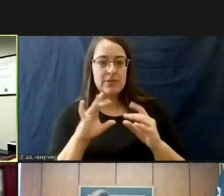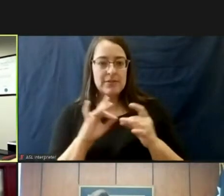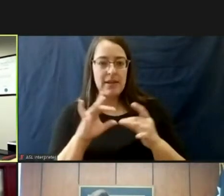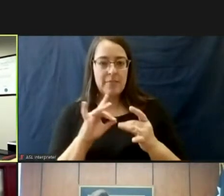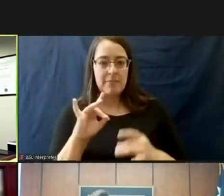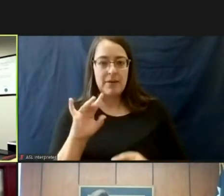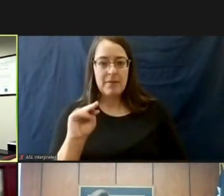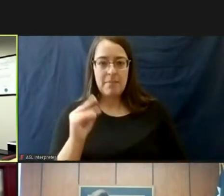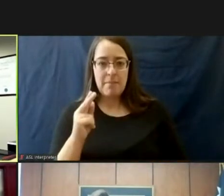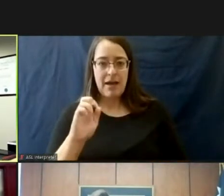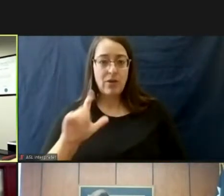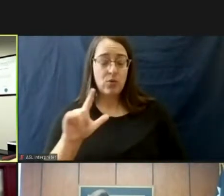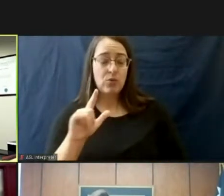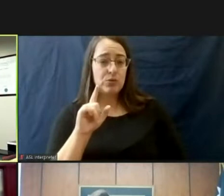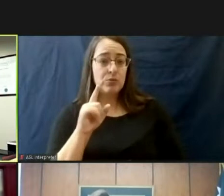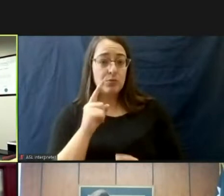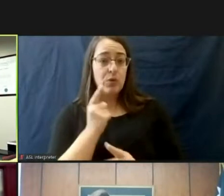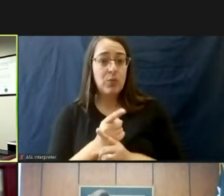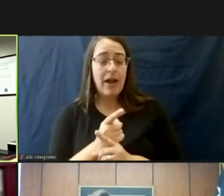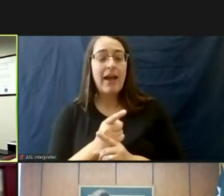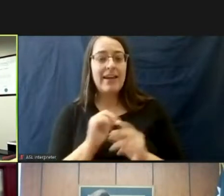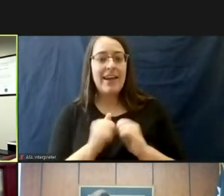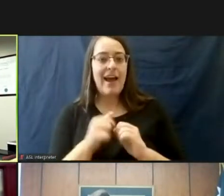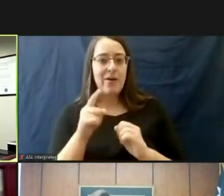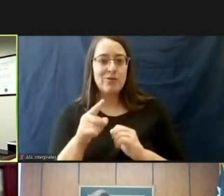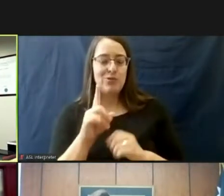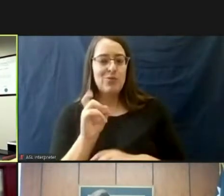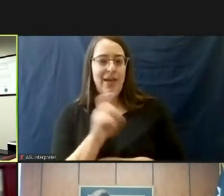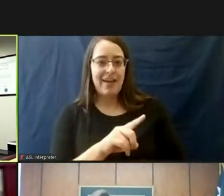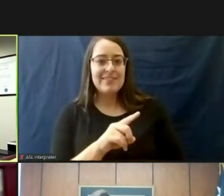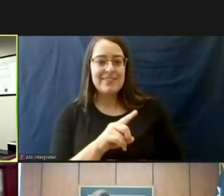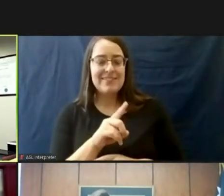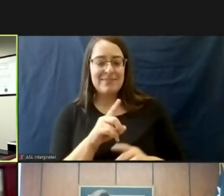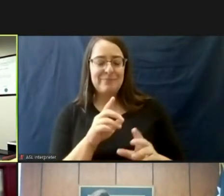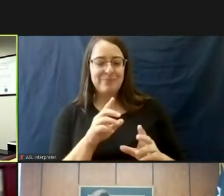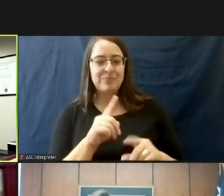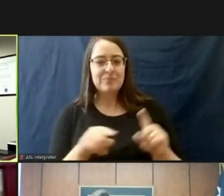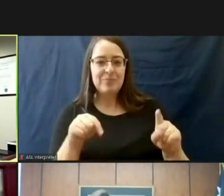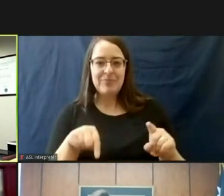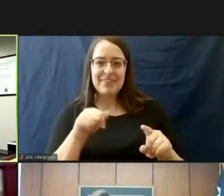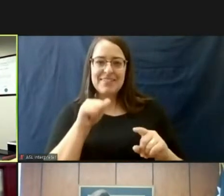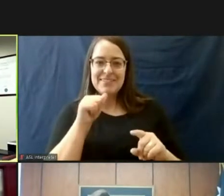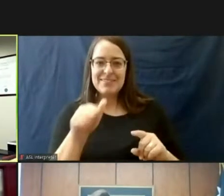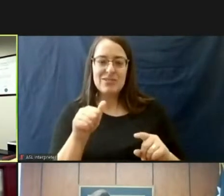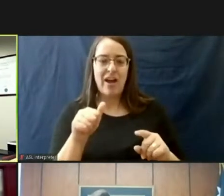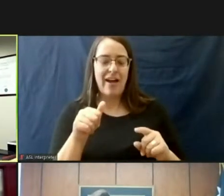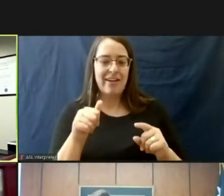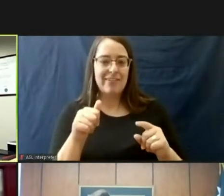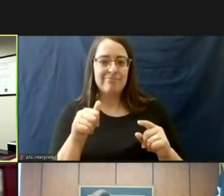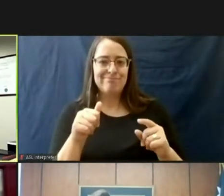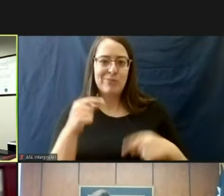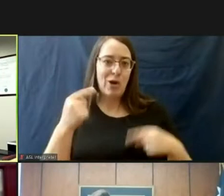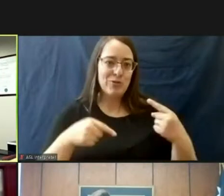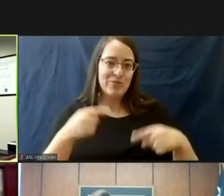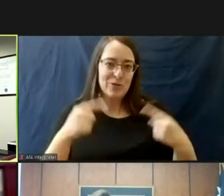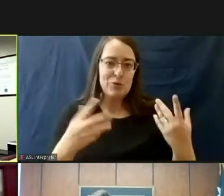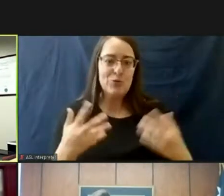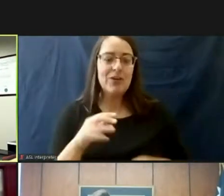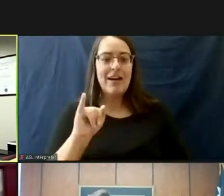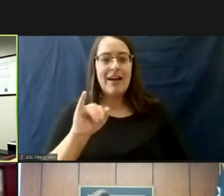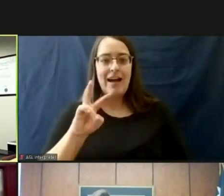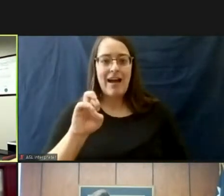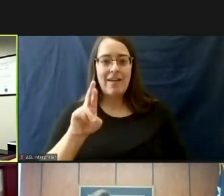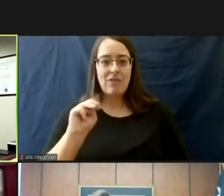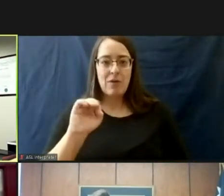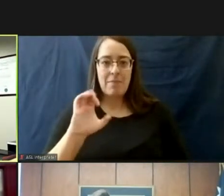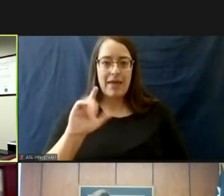were accurate in terms of how you framed the question, but I would say this is not controversial. Ivermectin does not work against